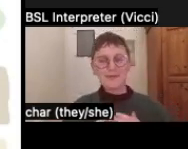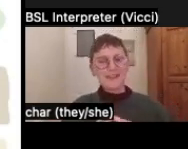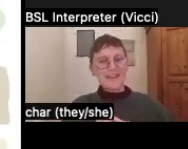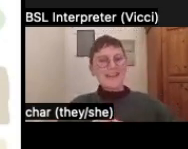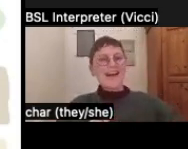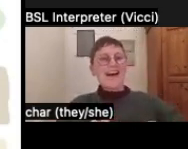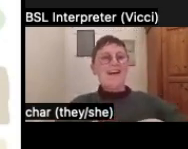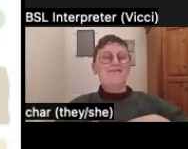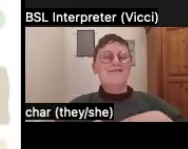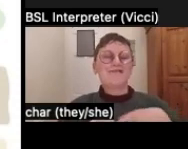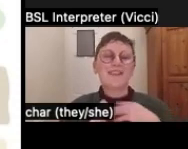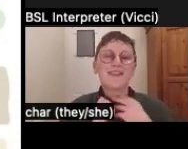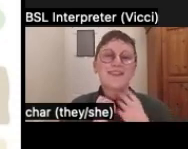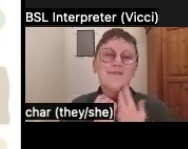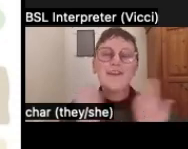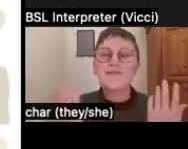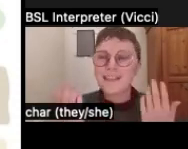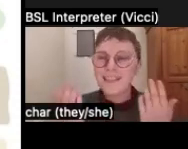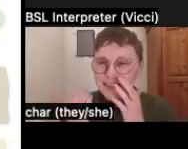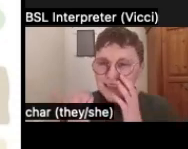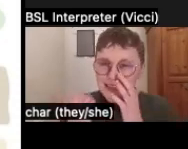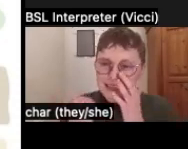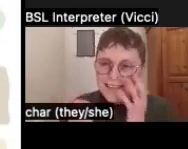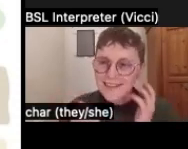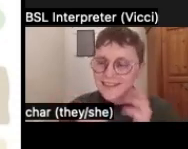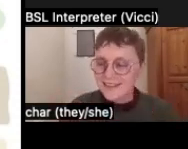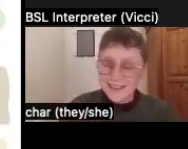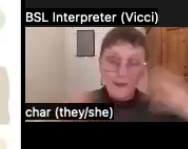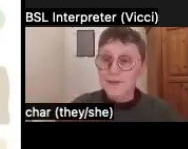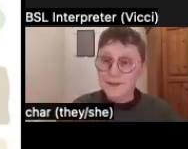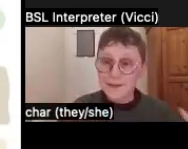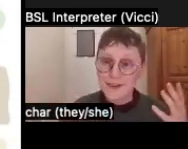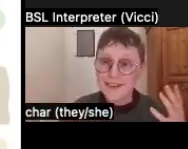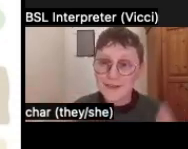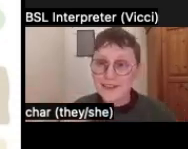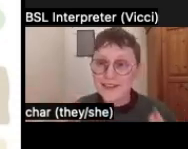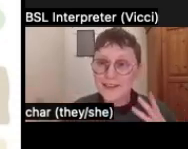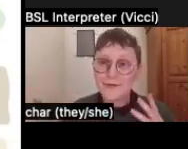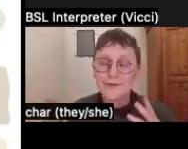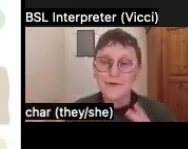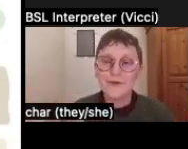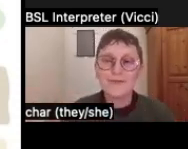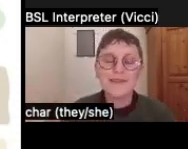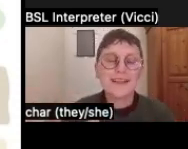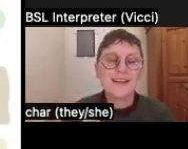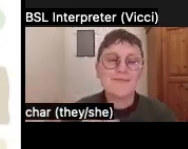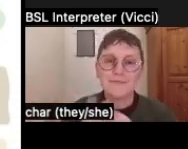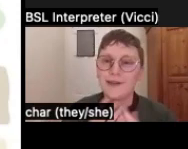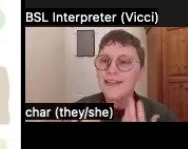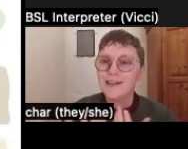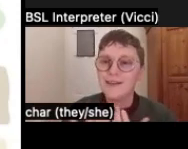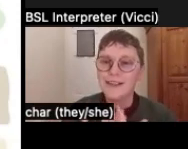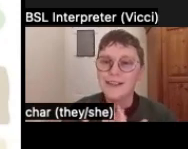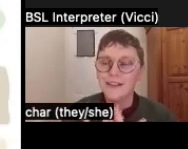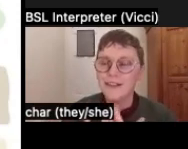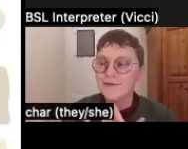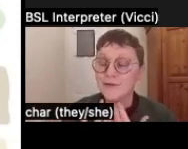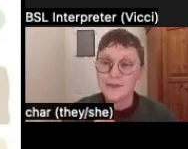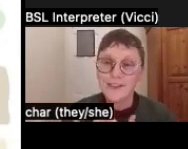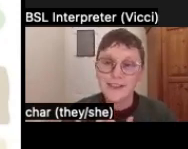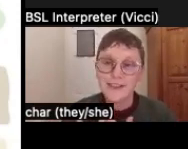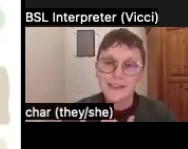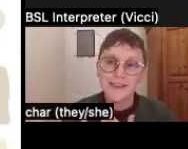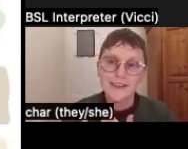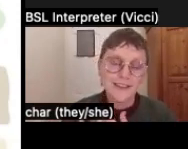wisdom. So fragmentation has a very long history in different forms. My area